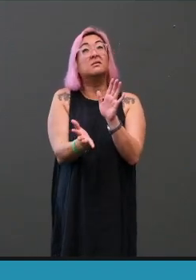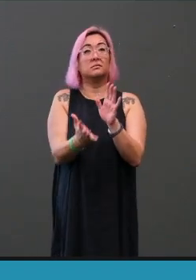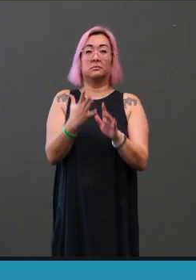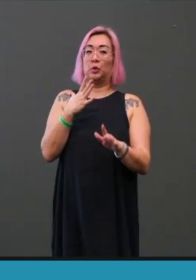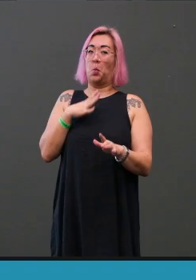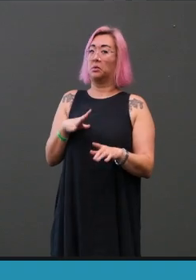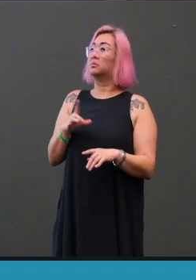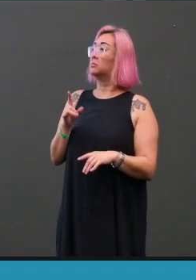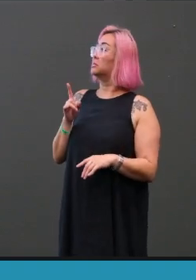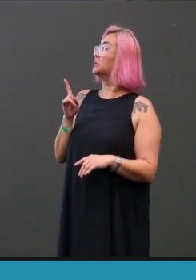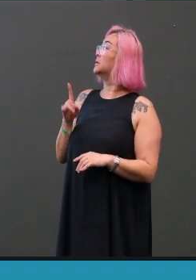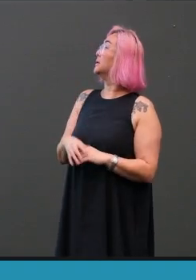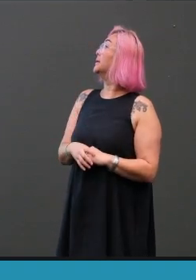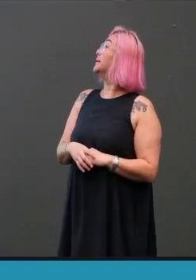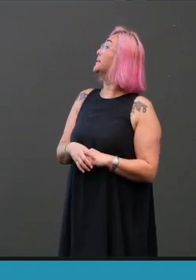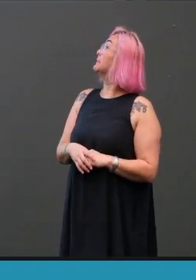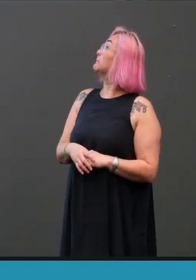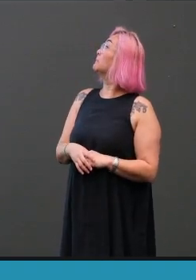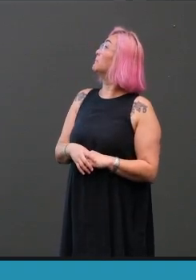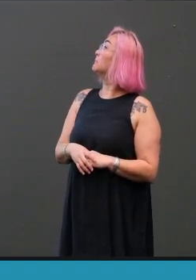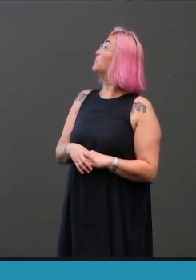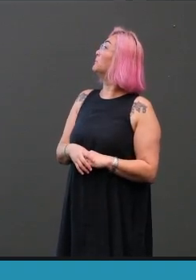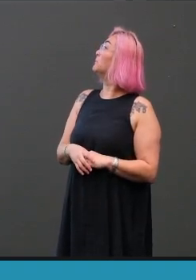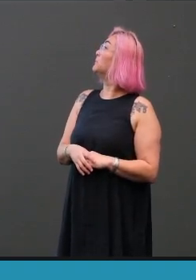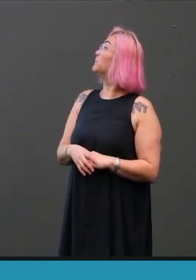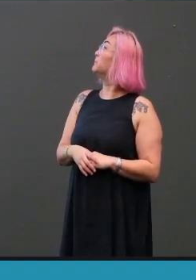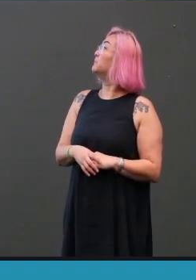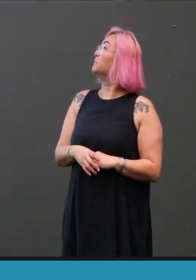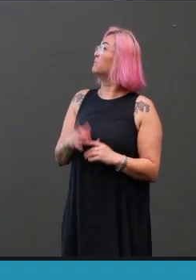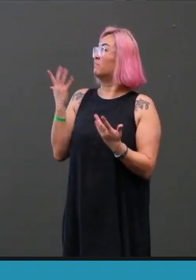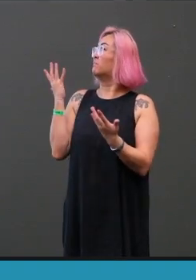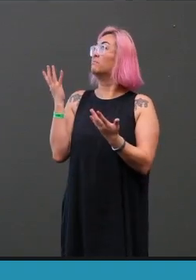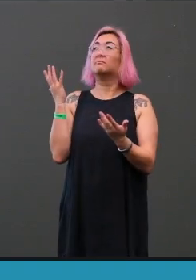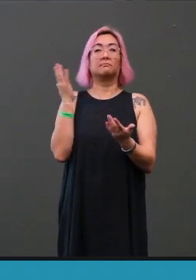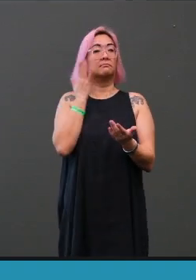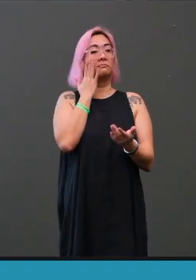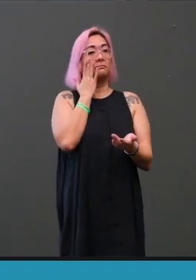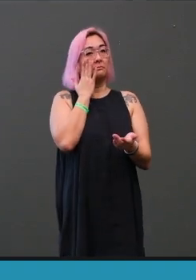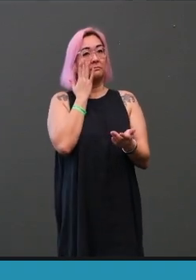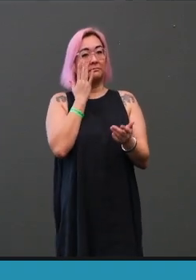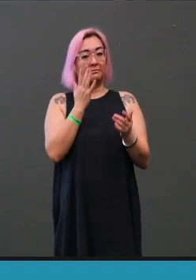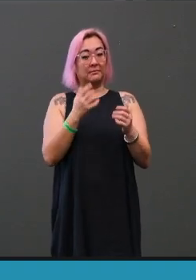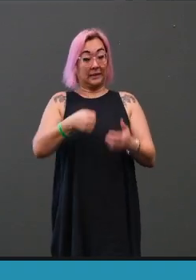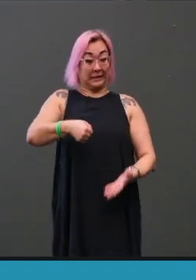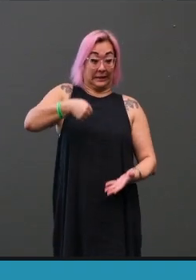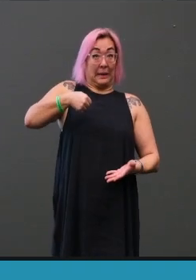well. So like here we have the boxes we scale down and do the whole process with too.